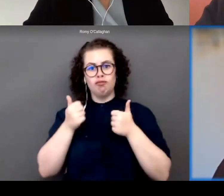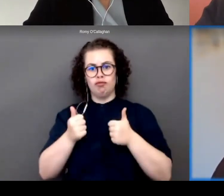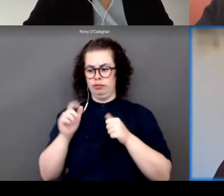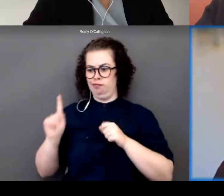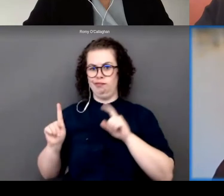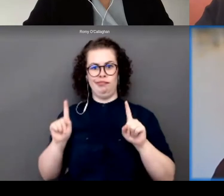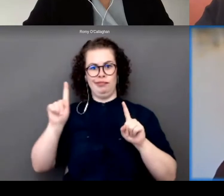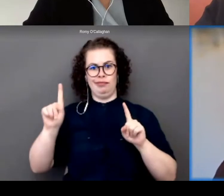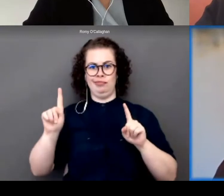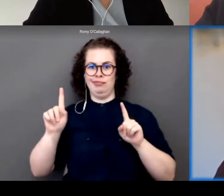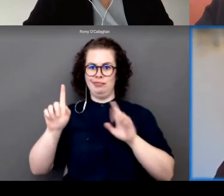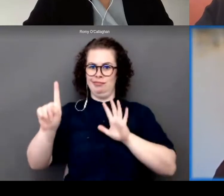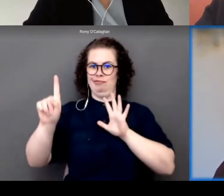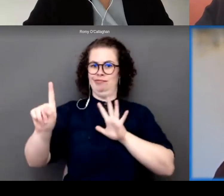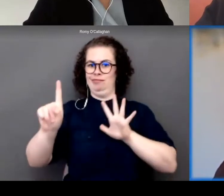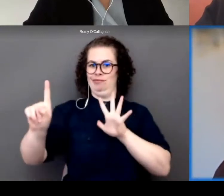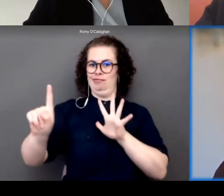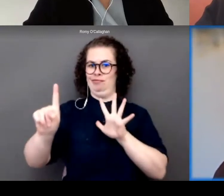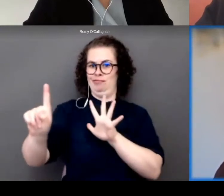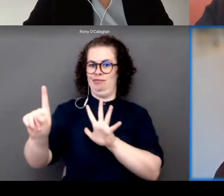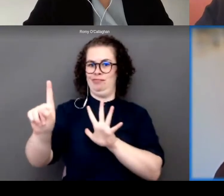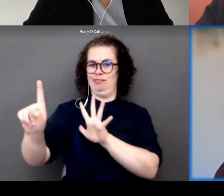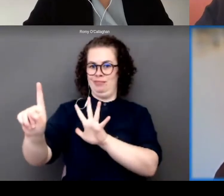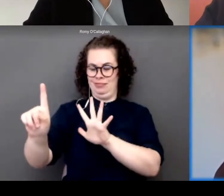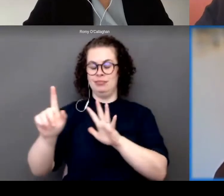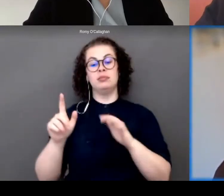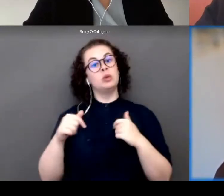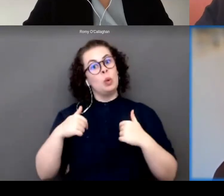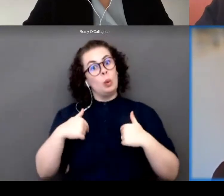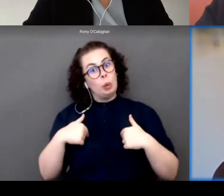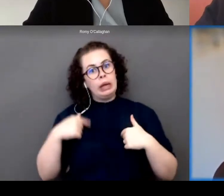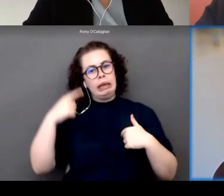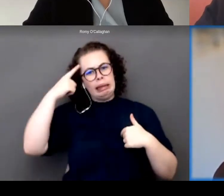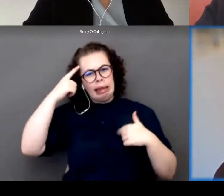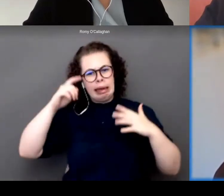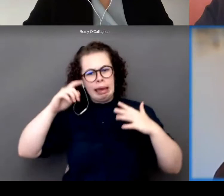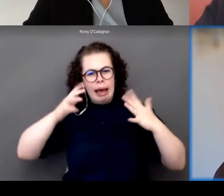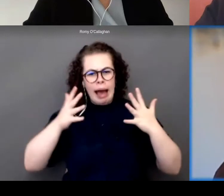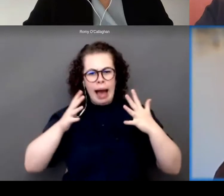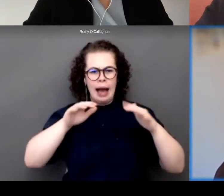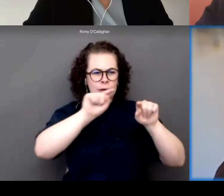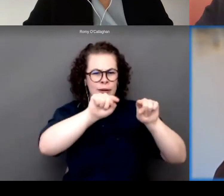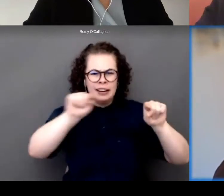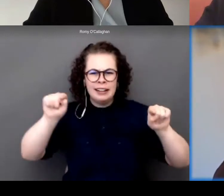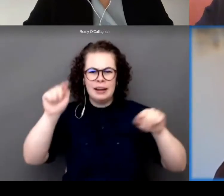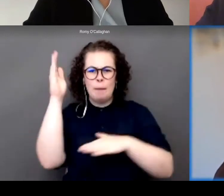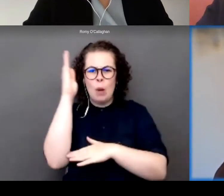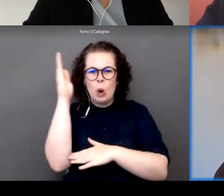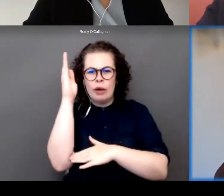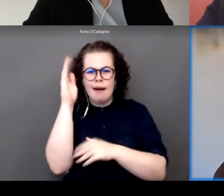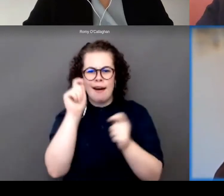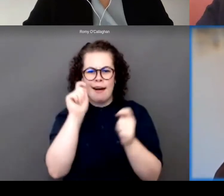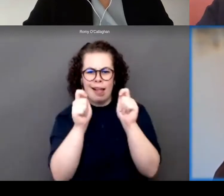engaged on discover new spaces and new opportunities. And from this point of